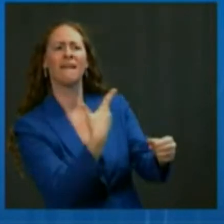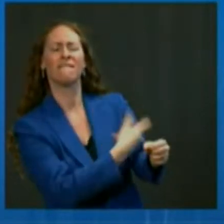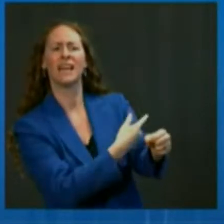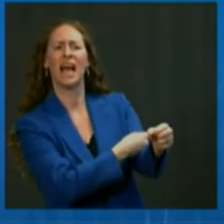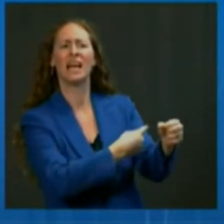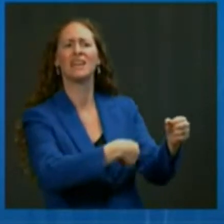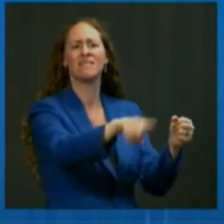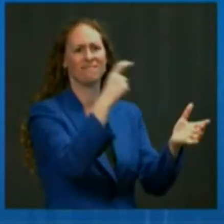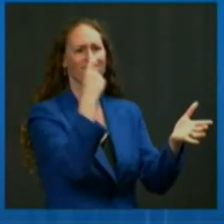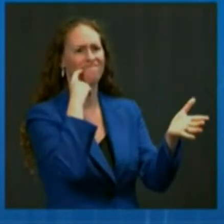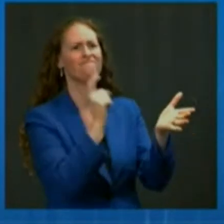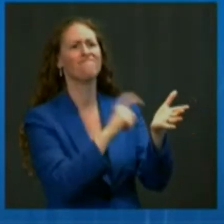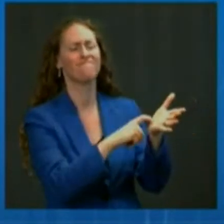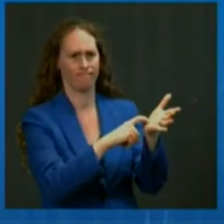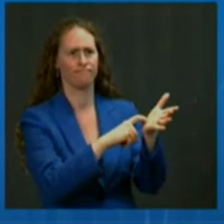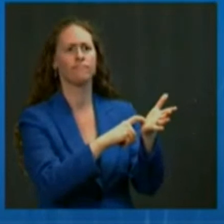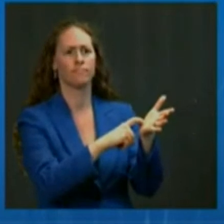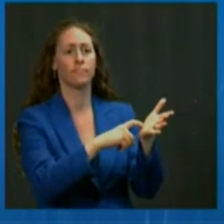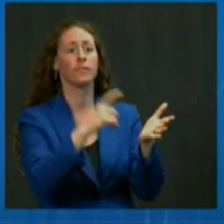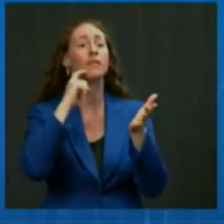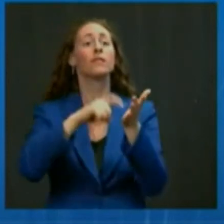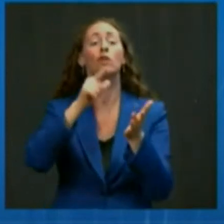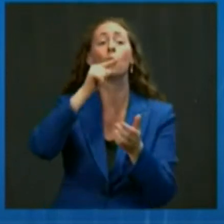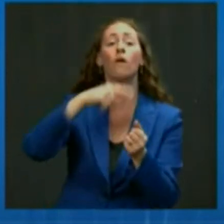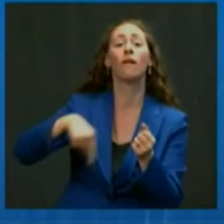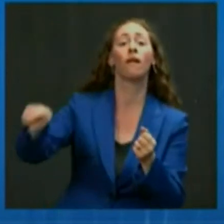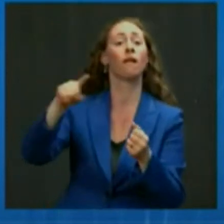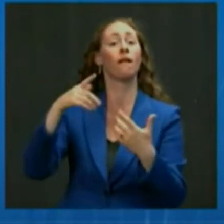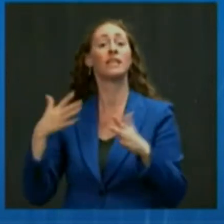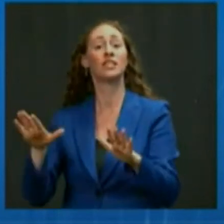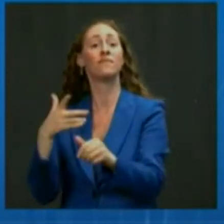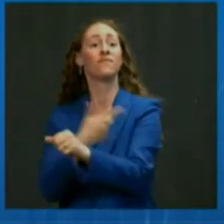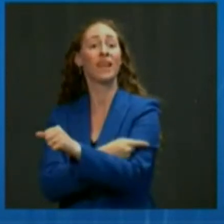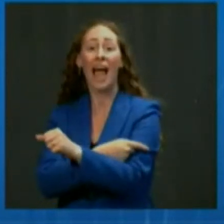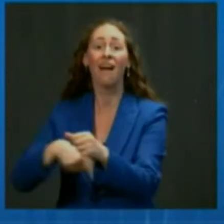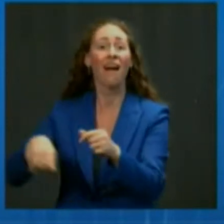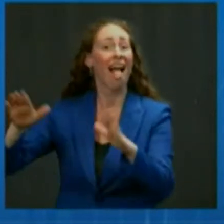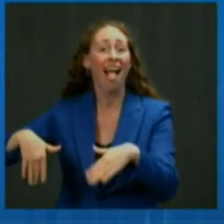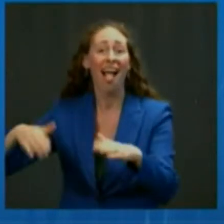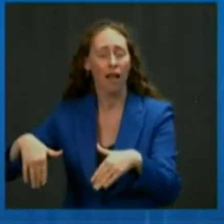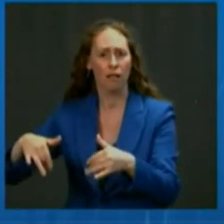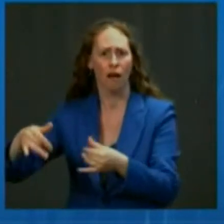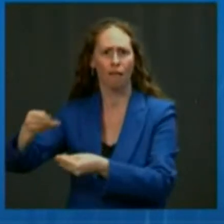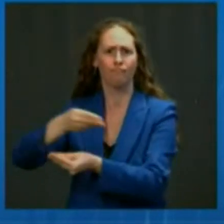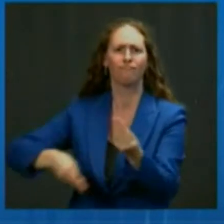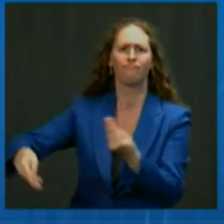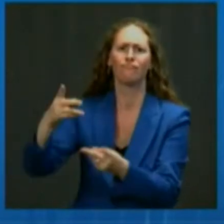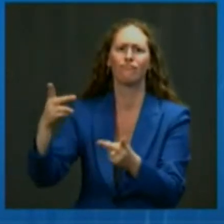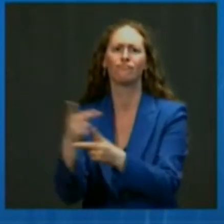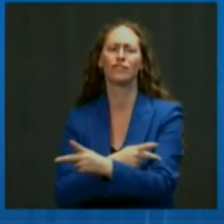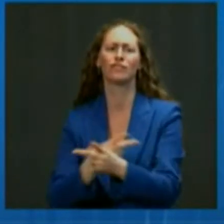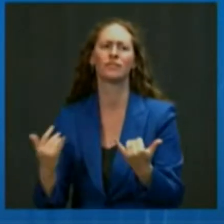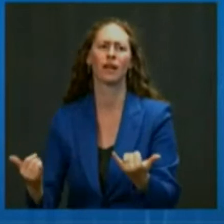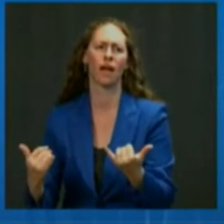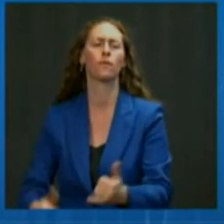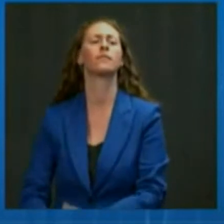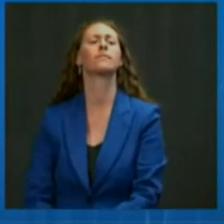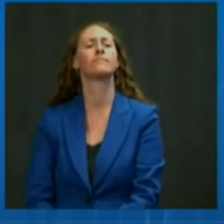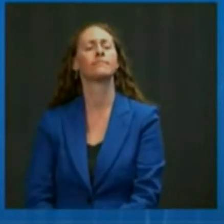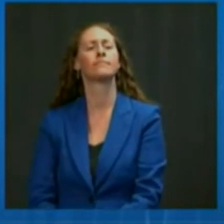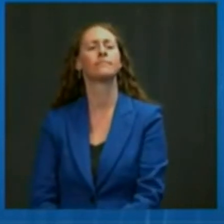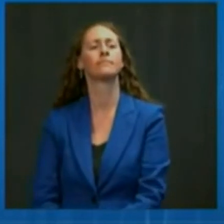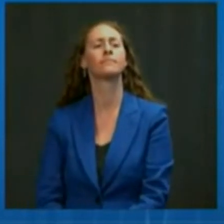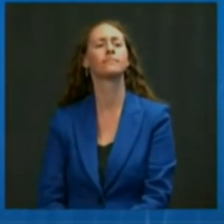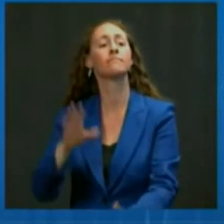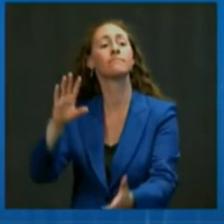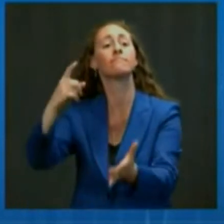unvaccinated. We know getting more people vaccinated is the best way to end this pandemic. And